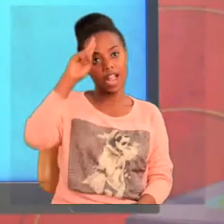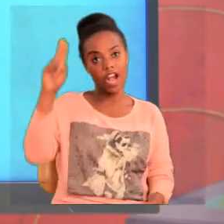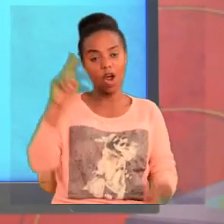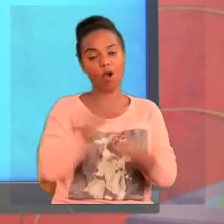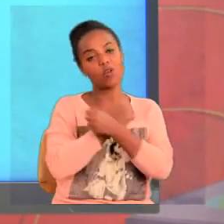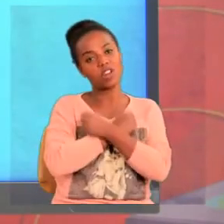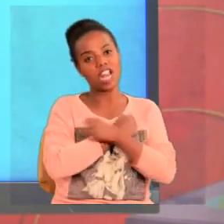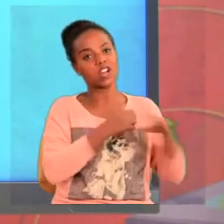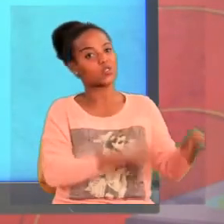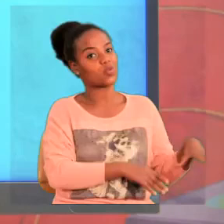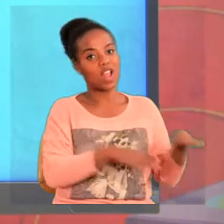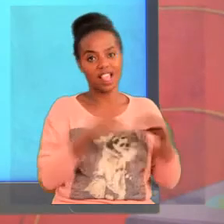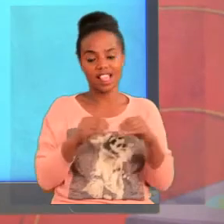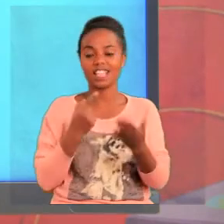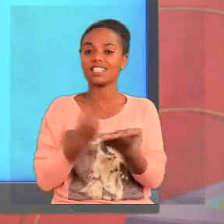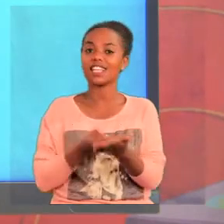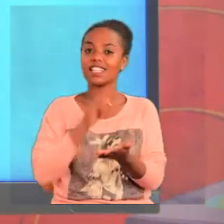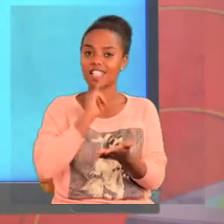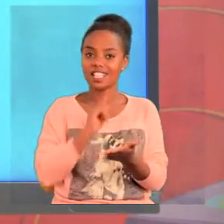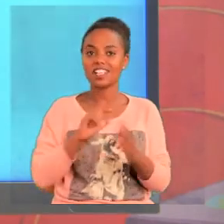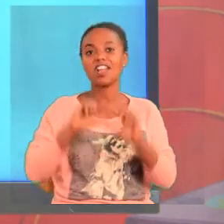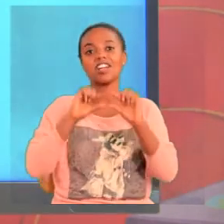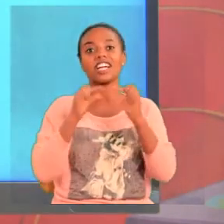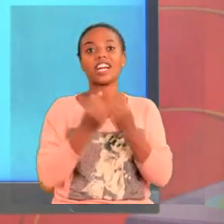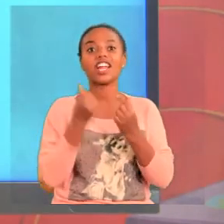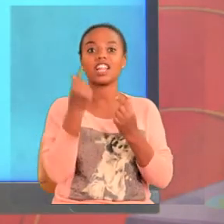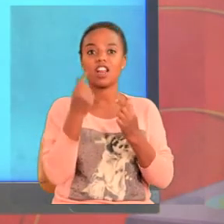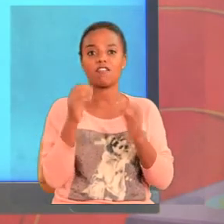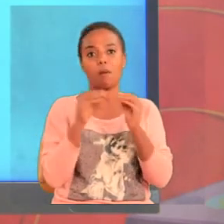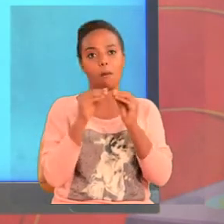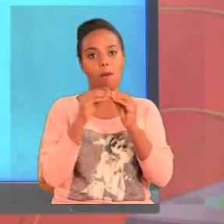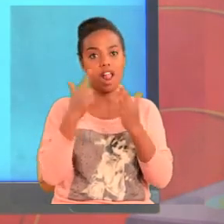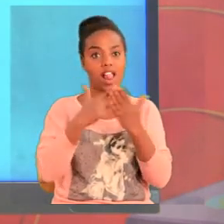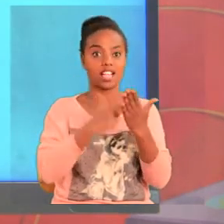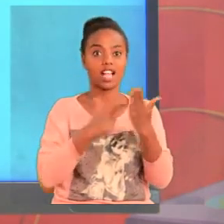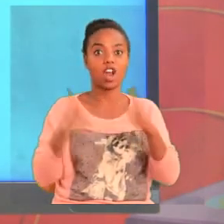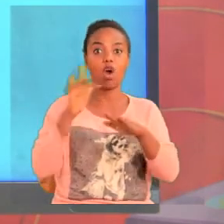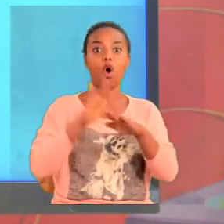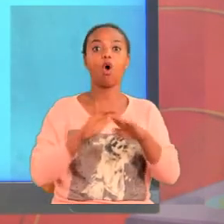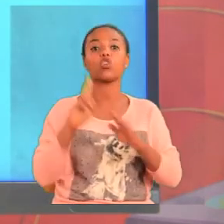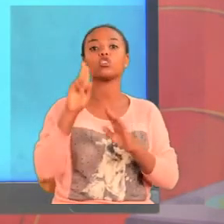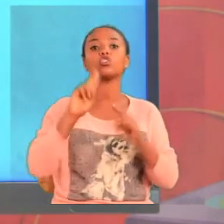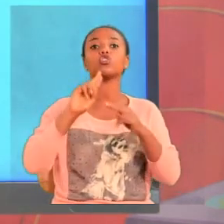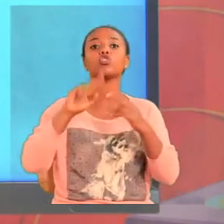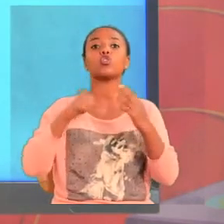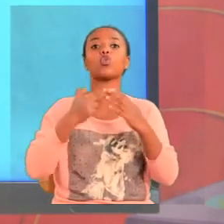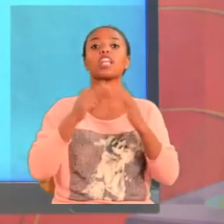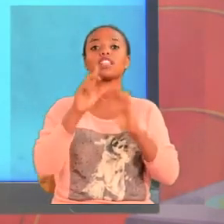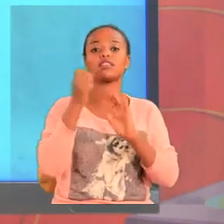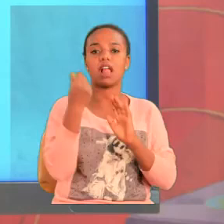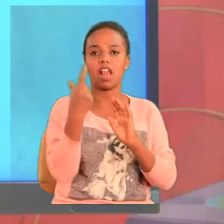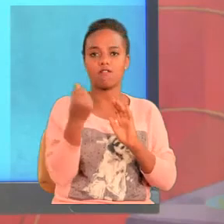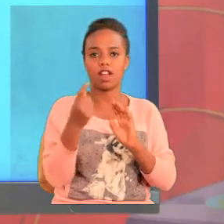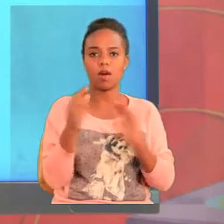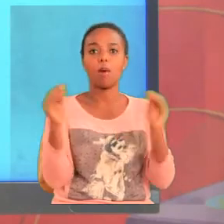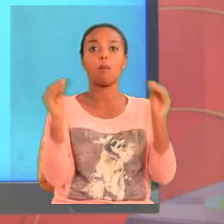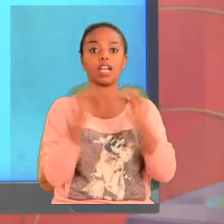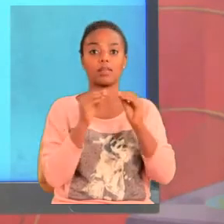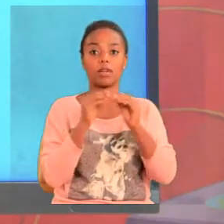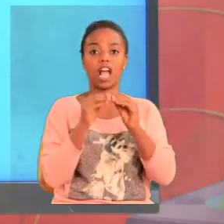Hello dear students, this is grade 11 mathematics lesson on unit 11, which is